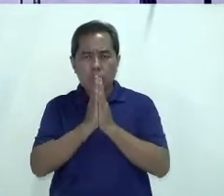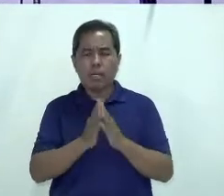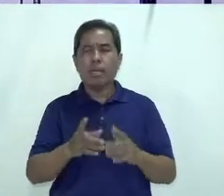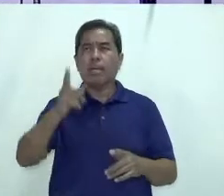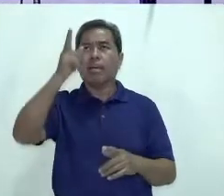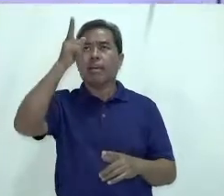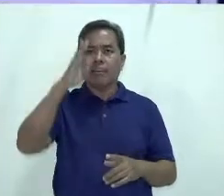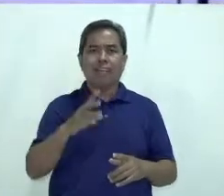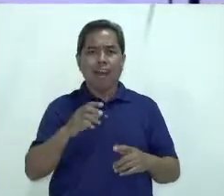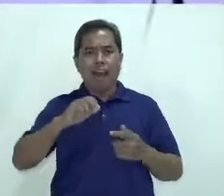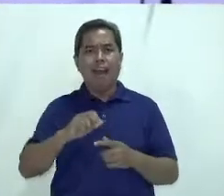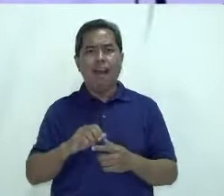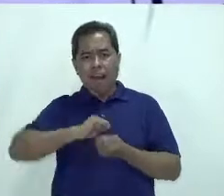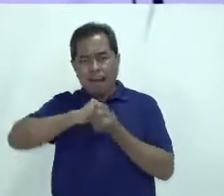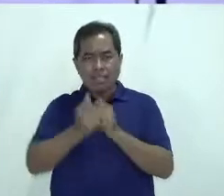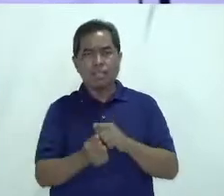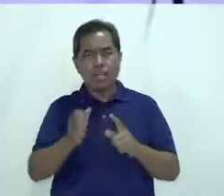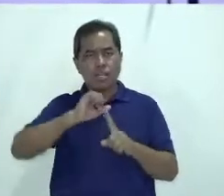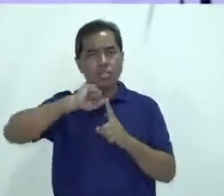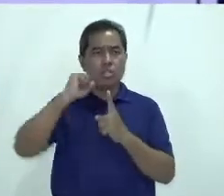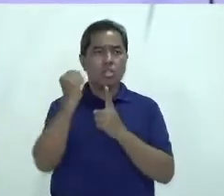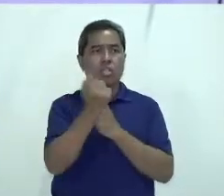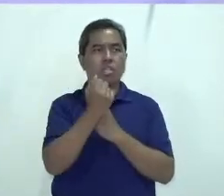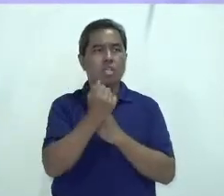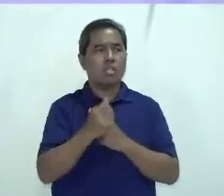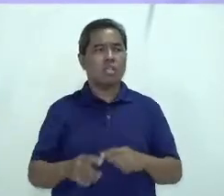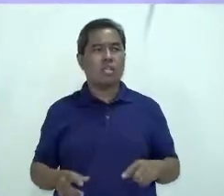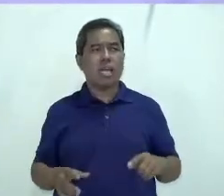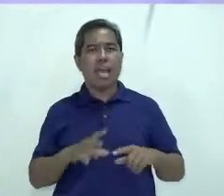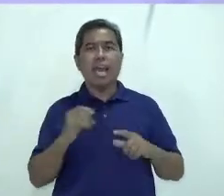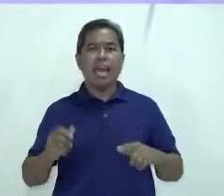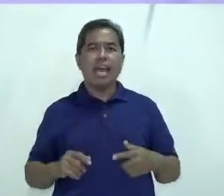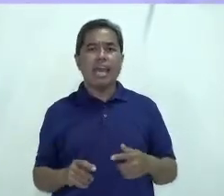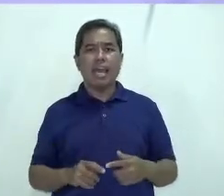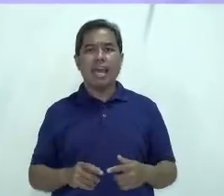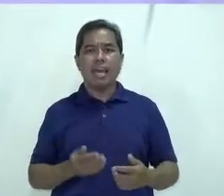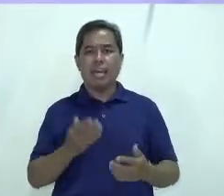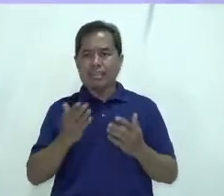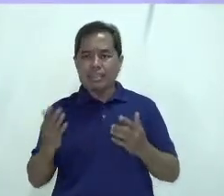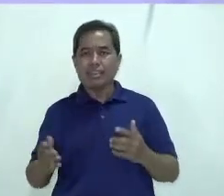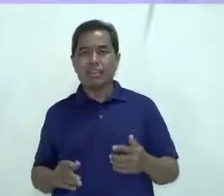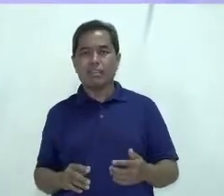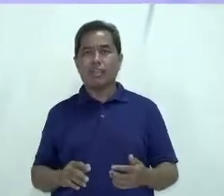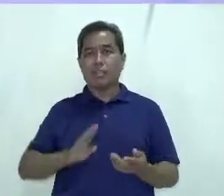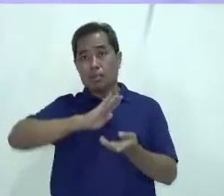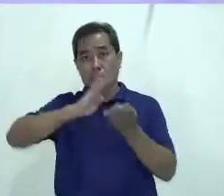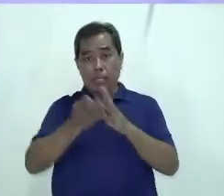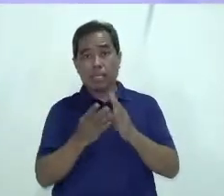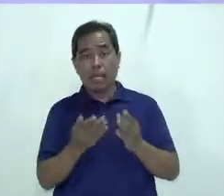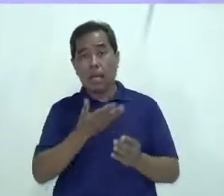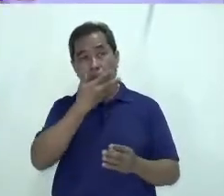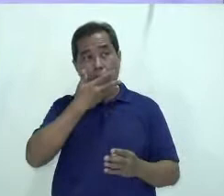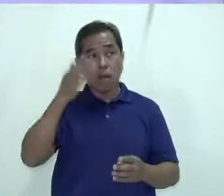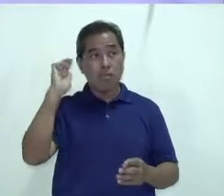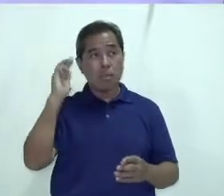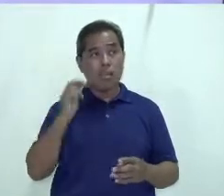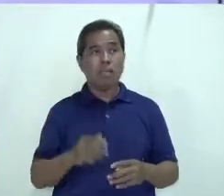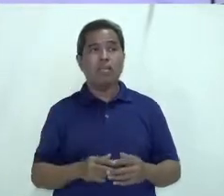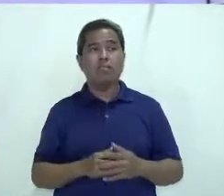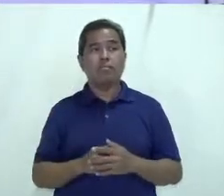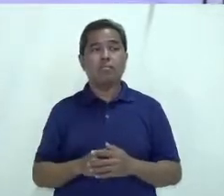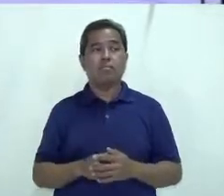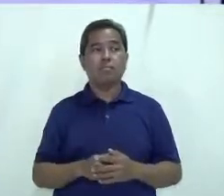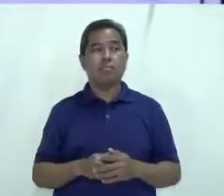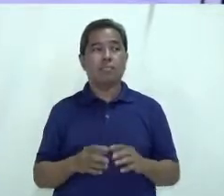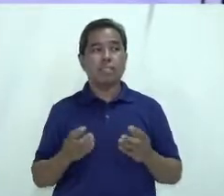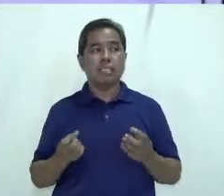that, things get better, just like what happened to Paul and Silas. So don't take my word for it. Here are a couple of tips that